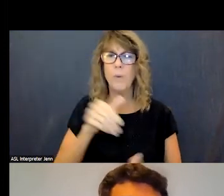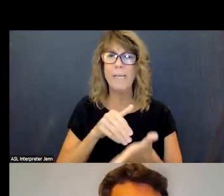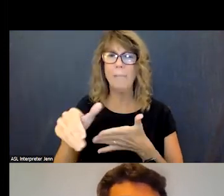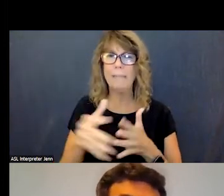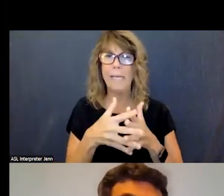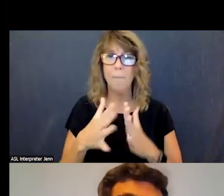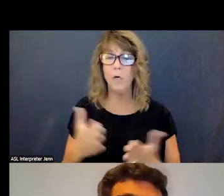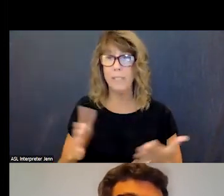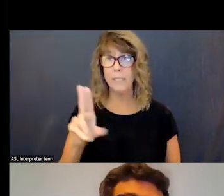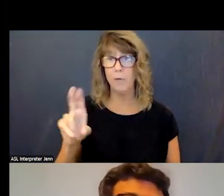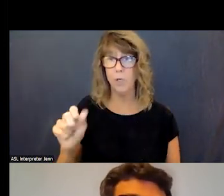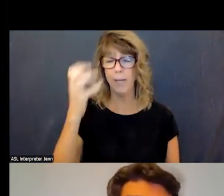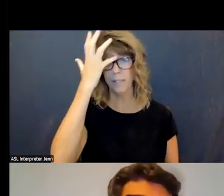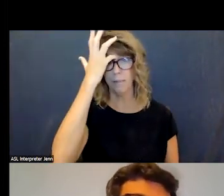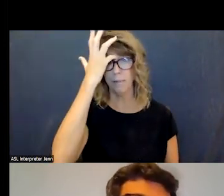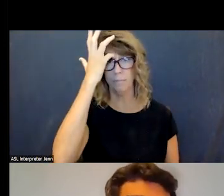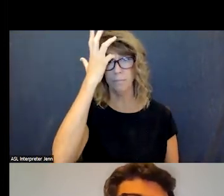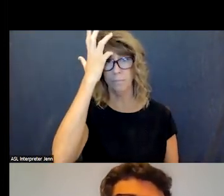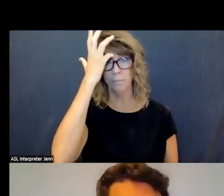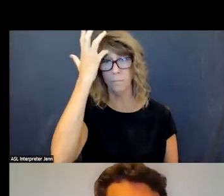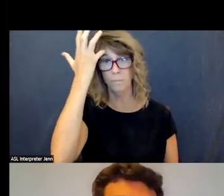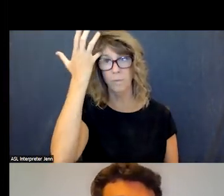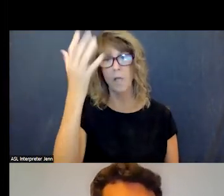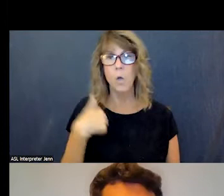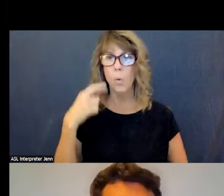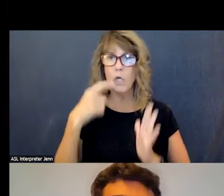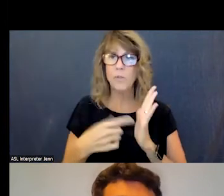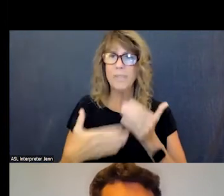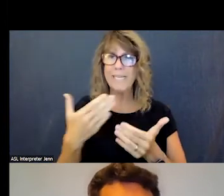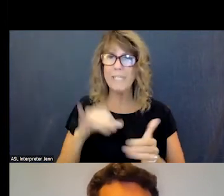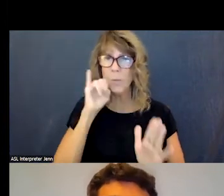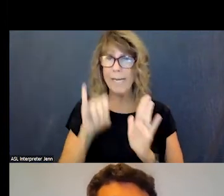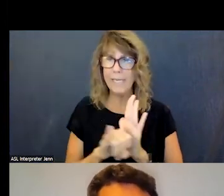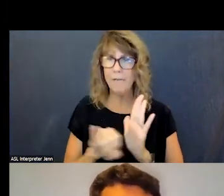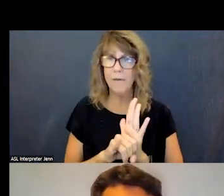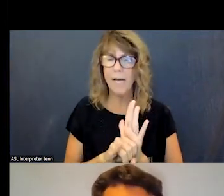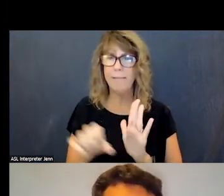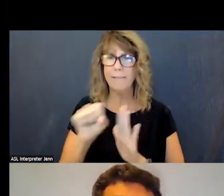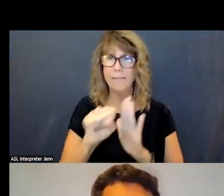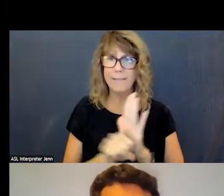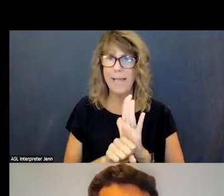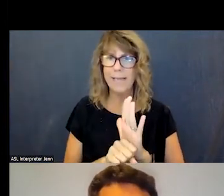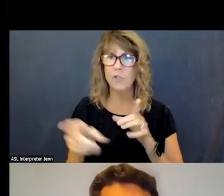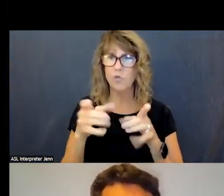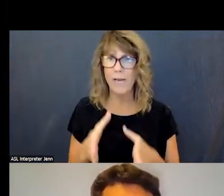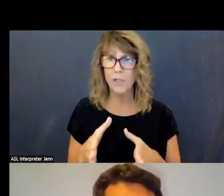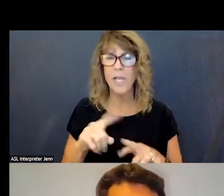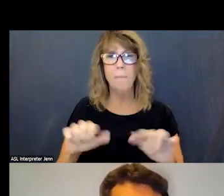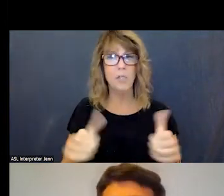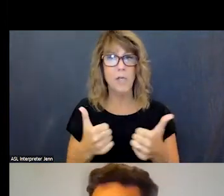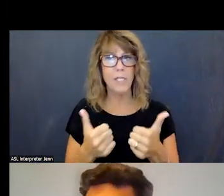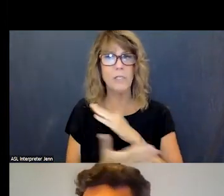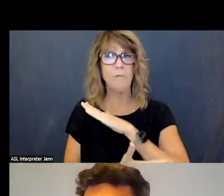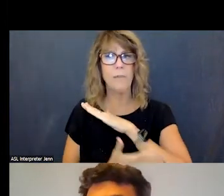US. We found that it was pretty easy to identify state behavioral health directors. We found it was relatively challenging to identify